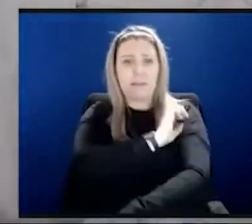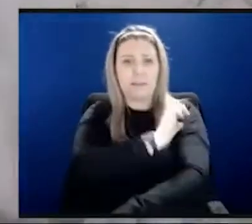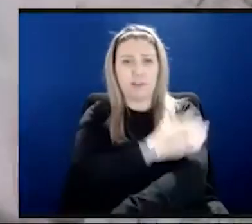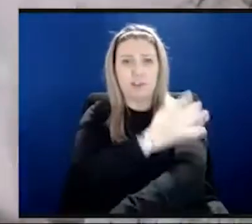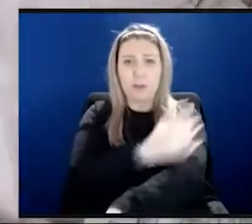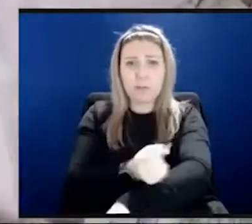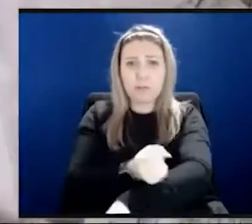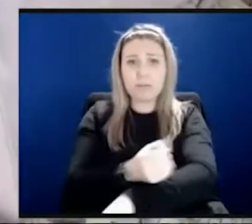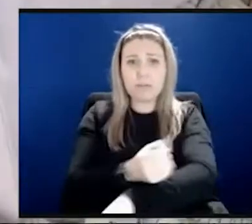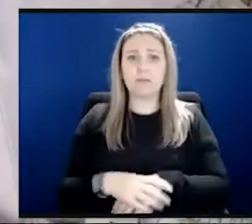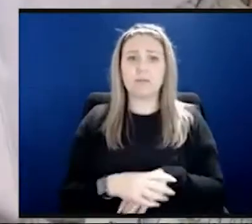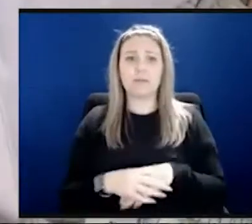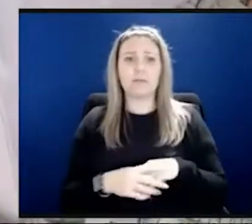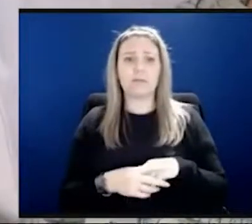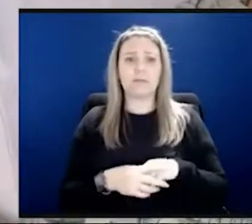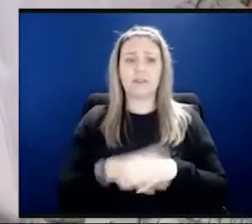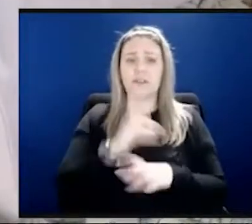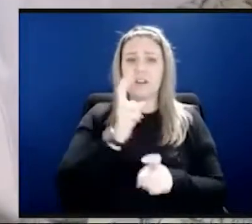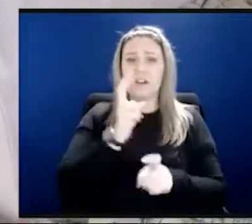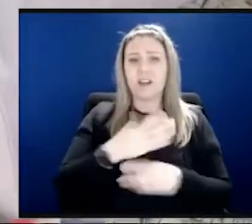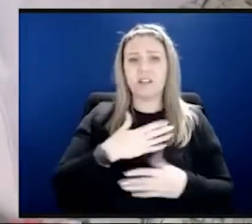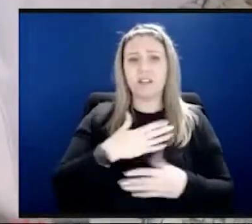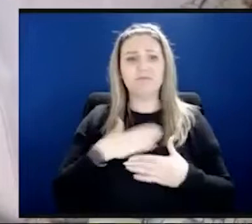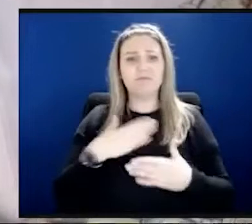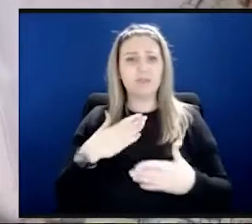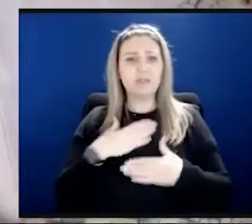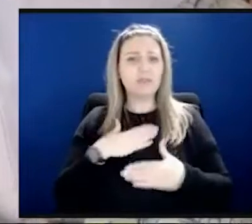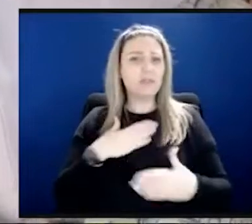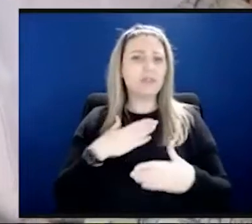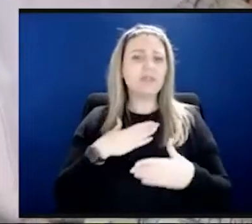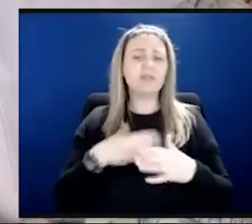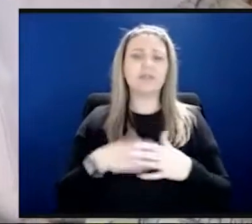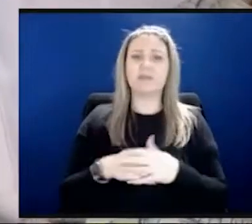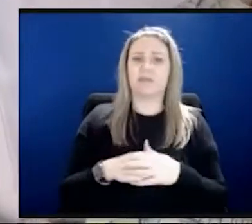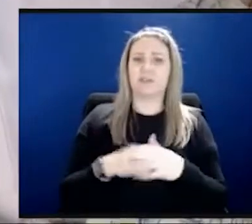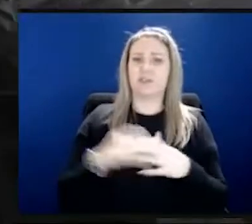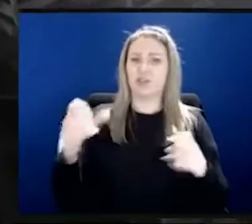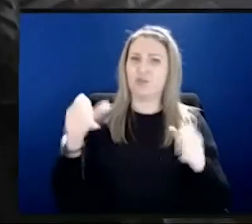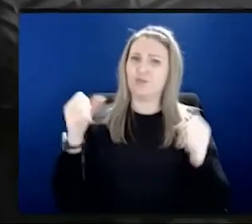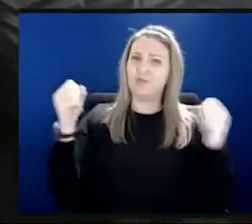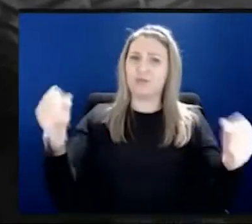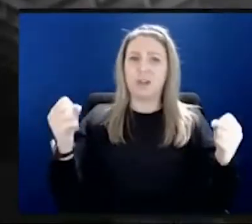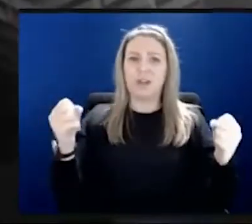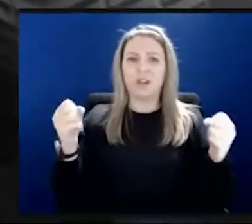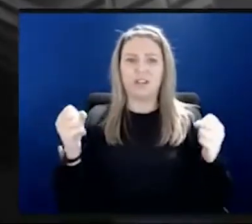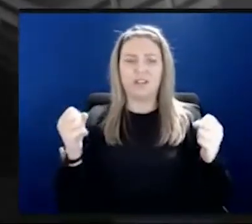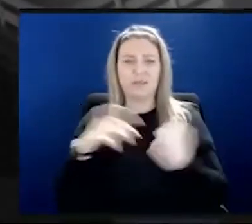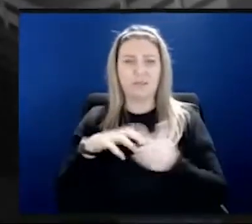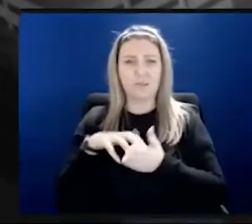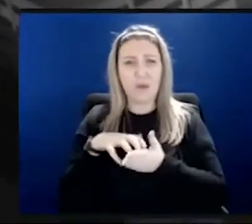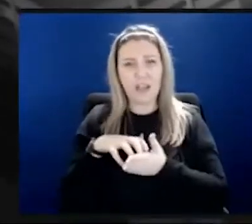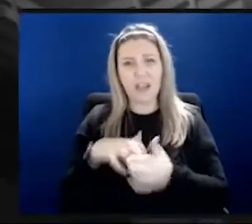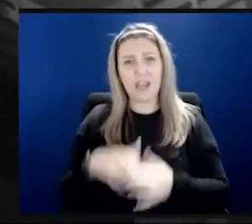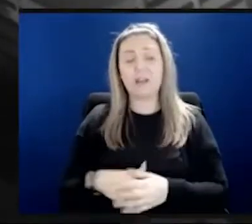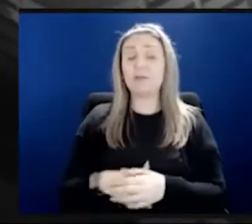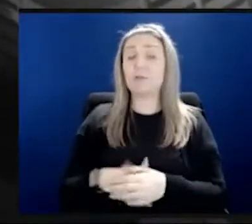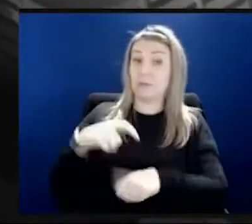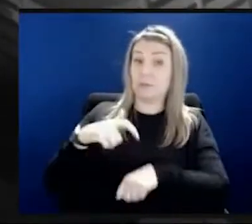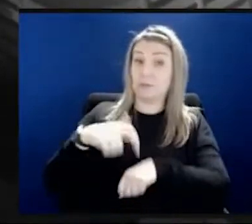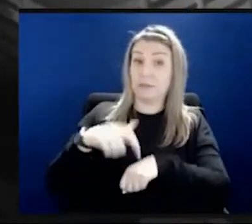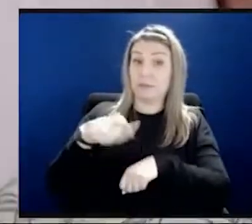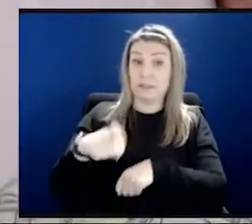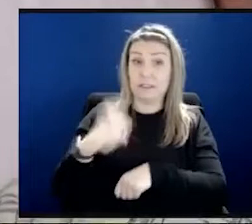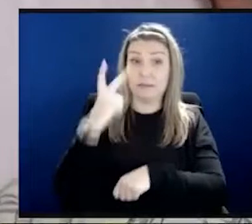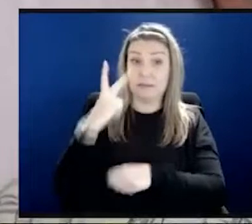get it breathe. It was, hard to have your strength. You're weak as a kitten. It was time to see a doctor. First thing they said,